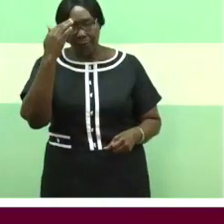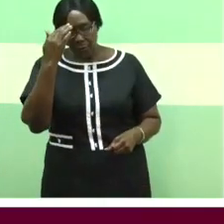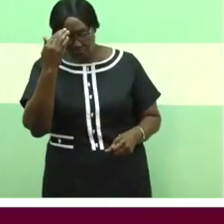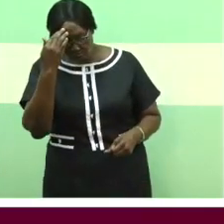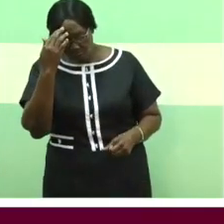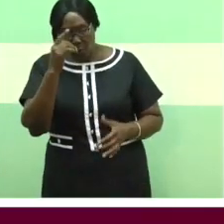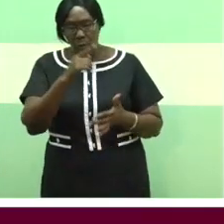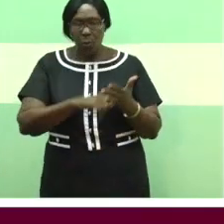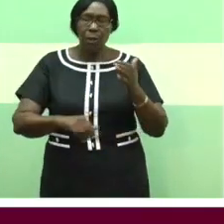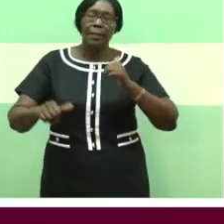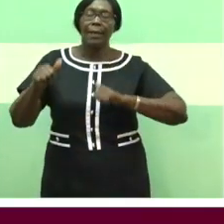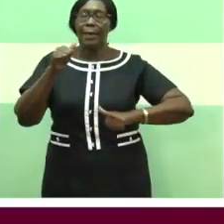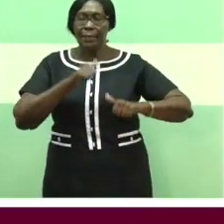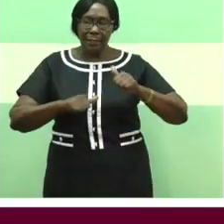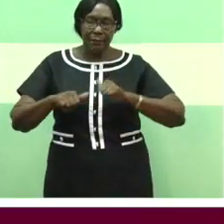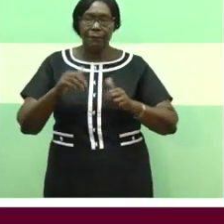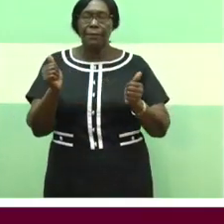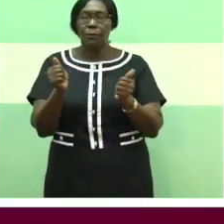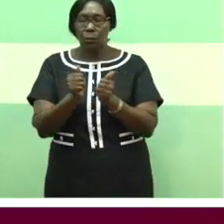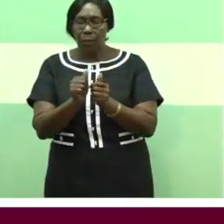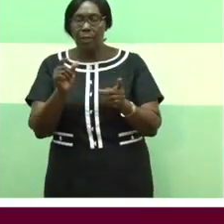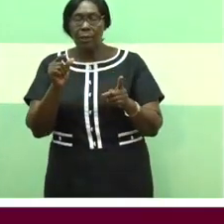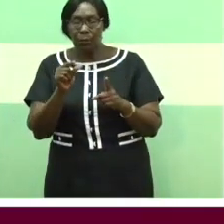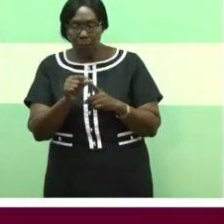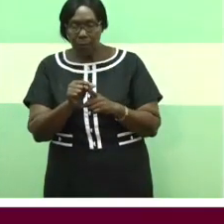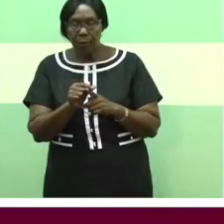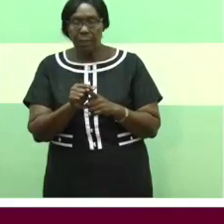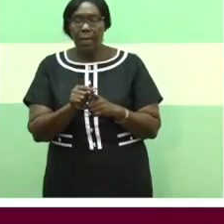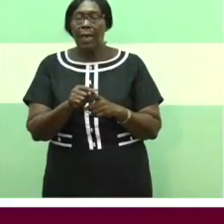the activity with the word and they can